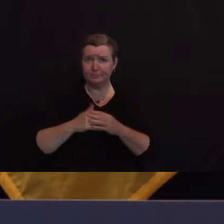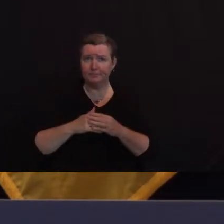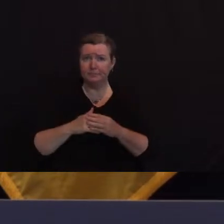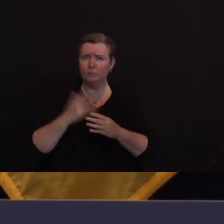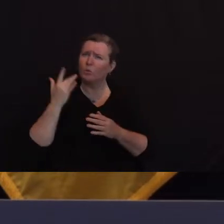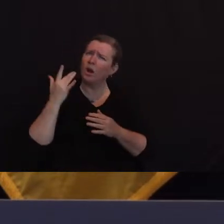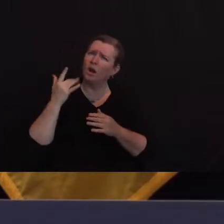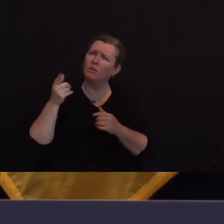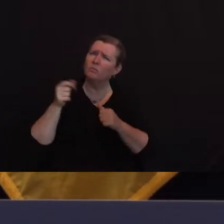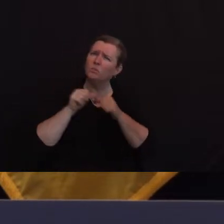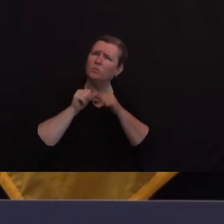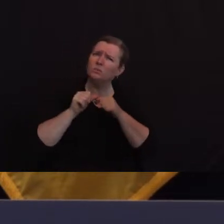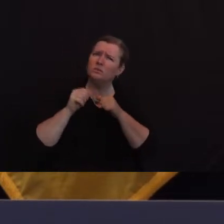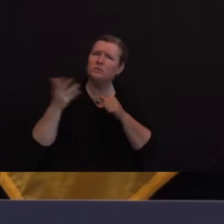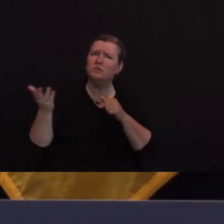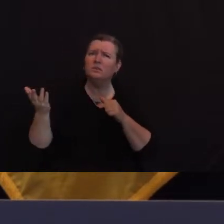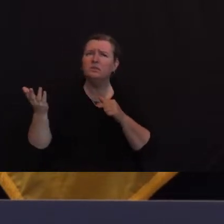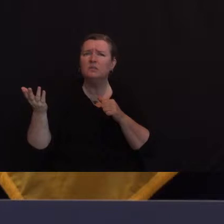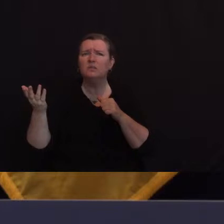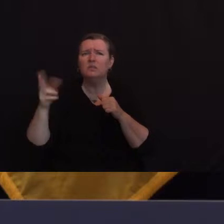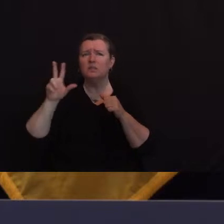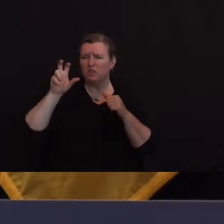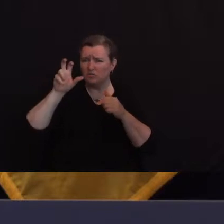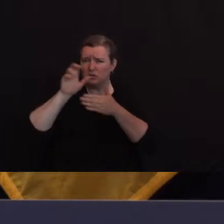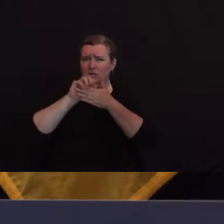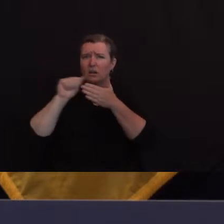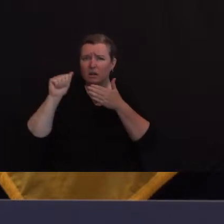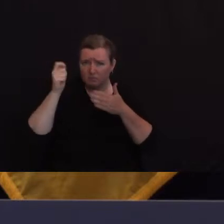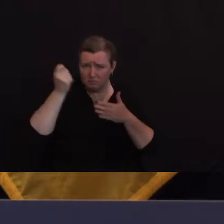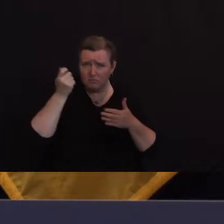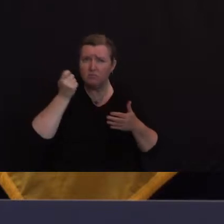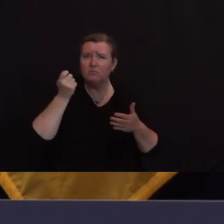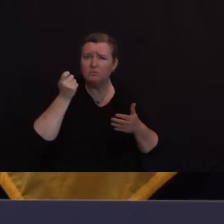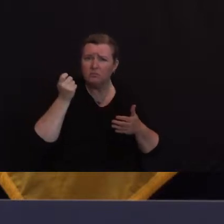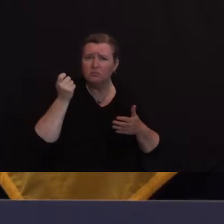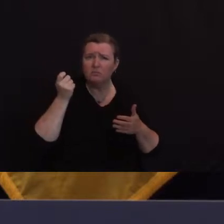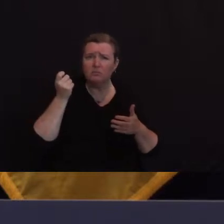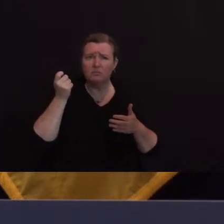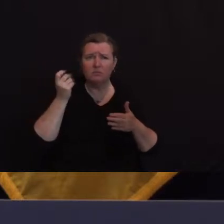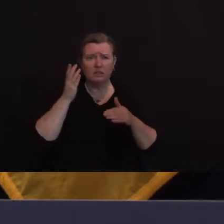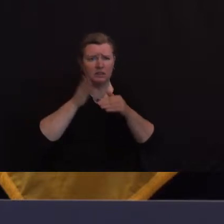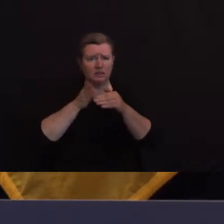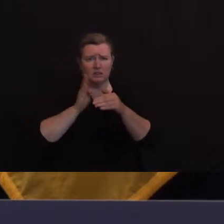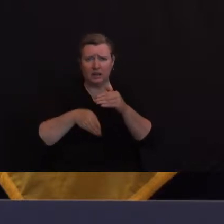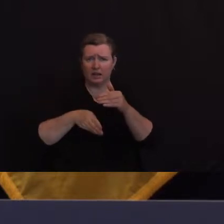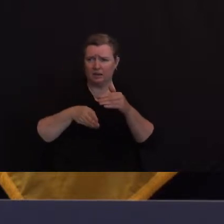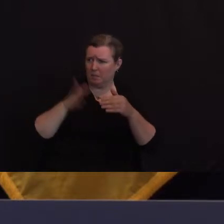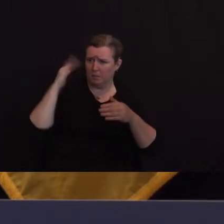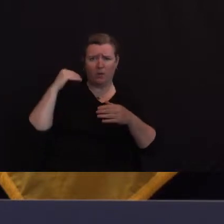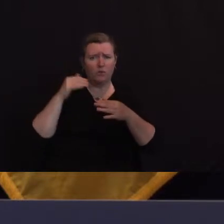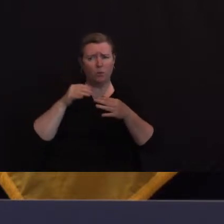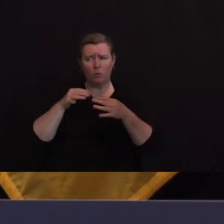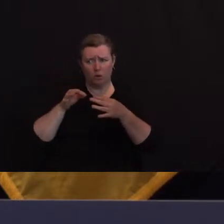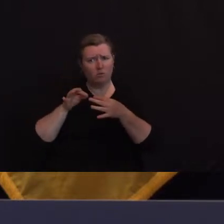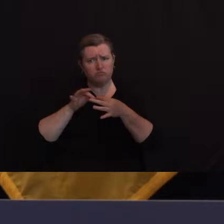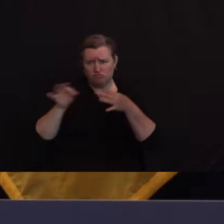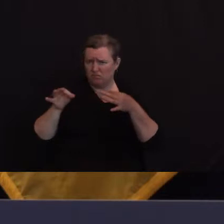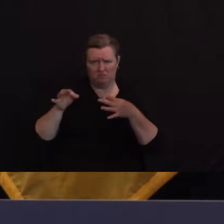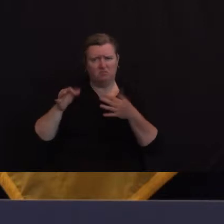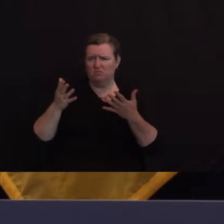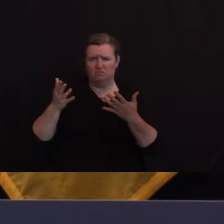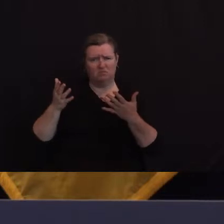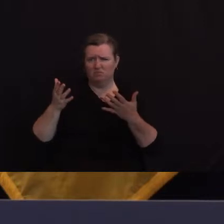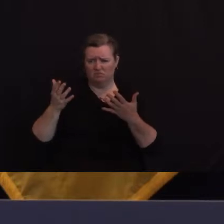4th deadline? Could you have ended that earlier? And you also certainly have stimulus money sitting around. You did say that